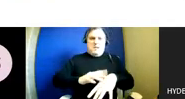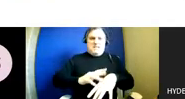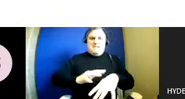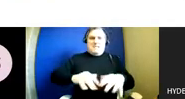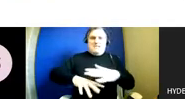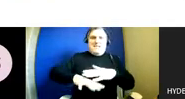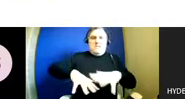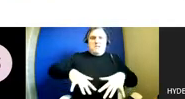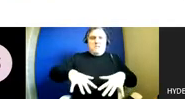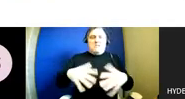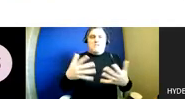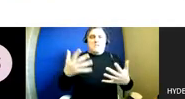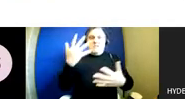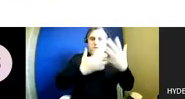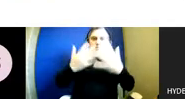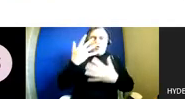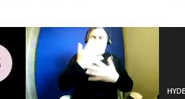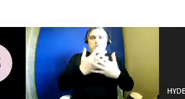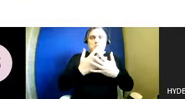dizziness, confusion.